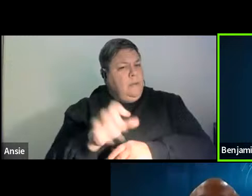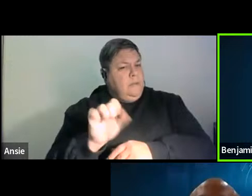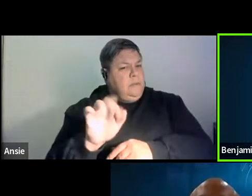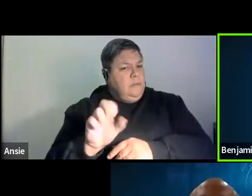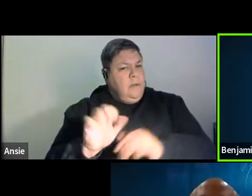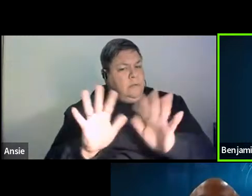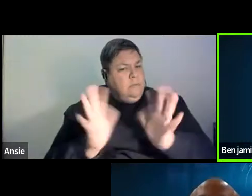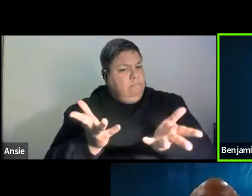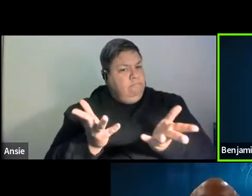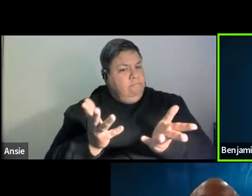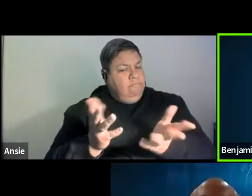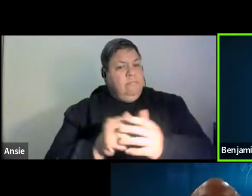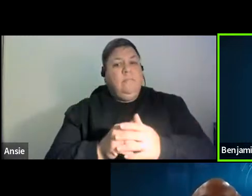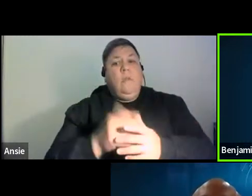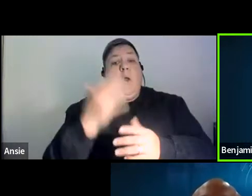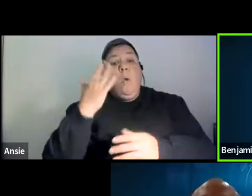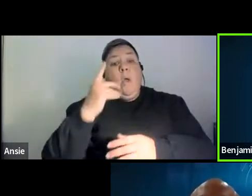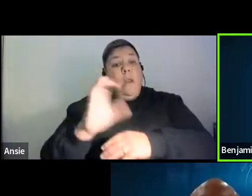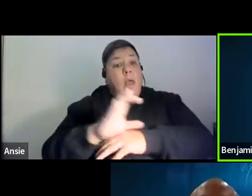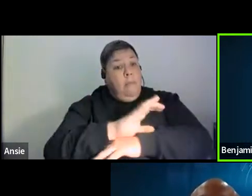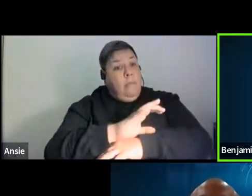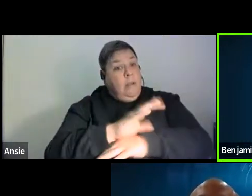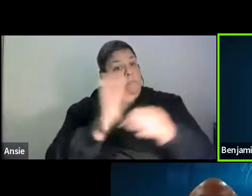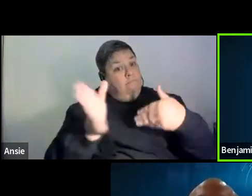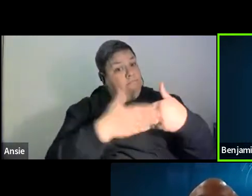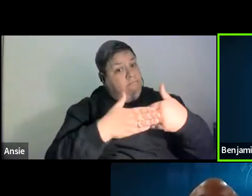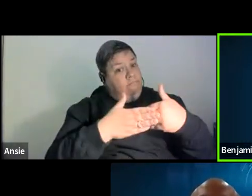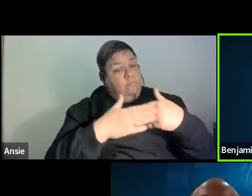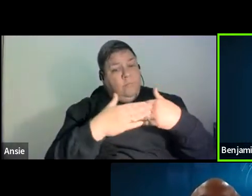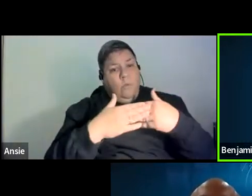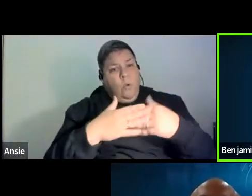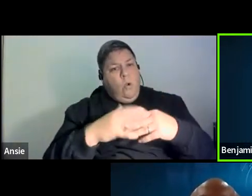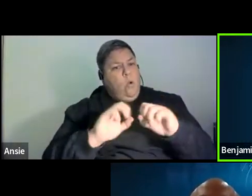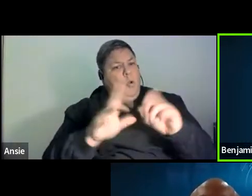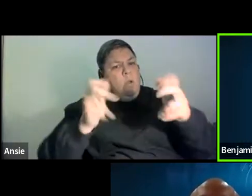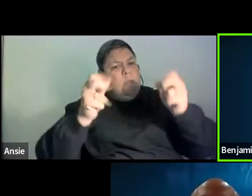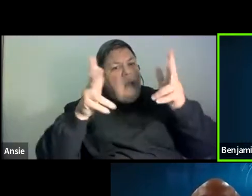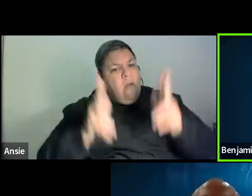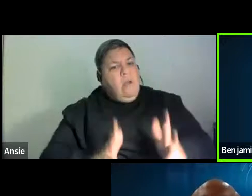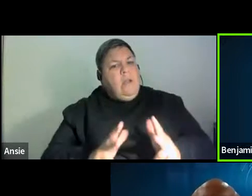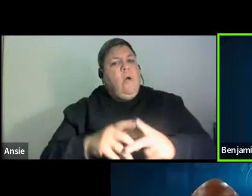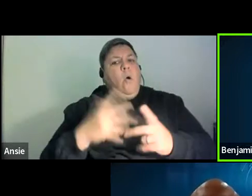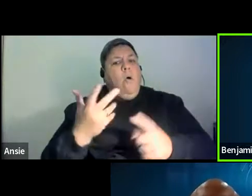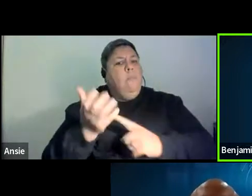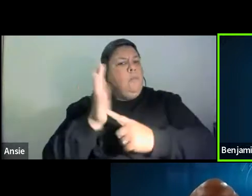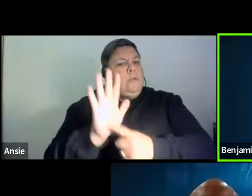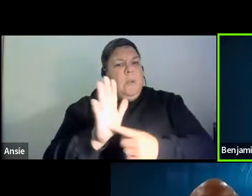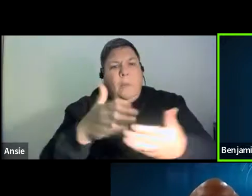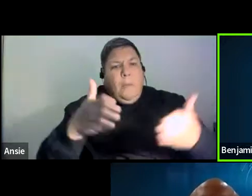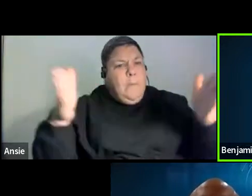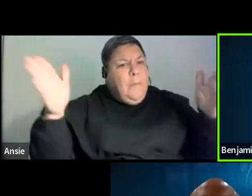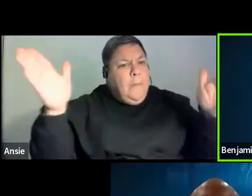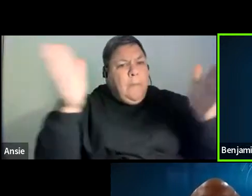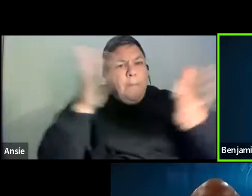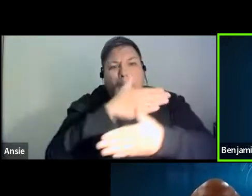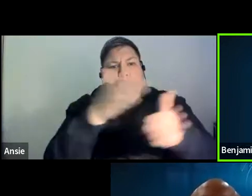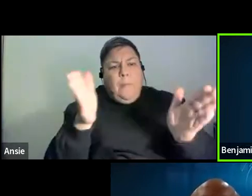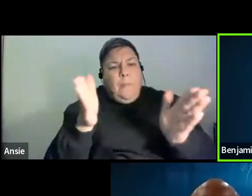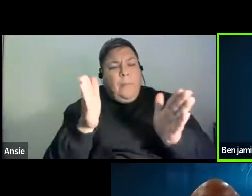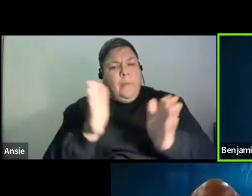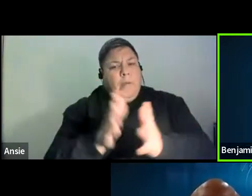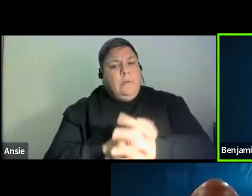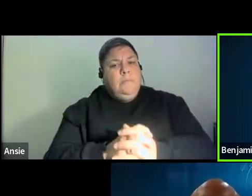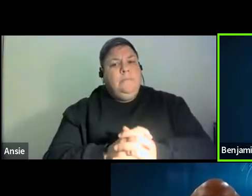the company has been deregistered, there is no directors or registered representatives anymore. It's a bit of a